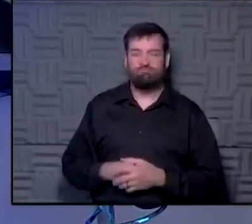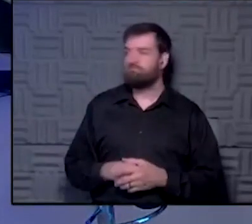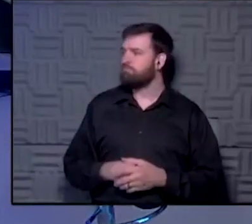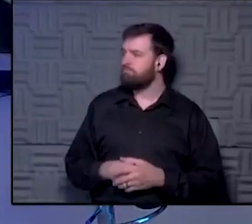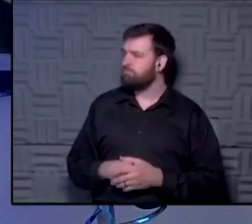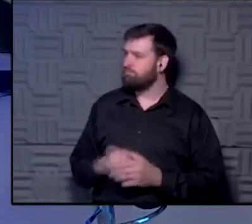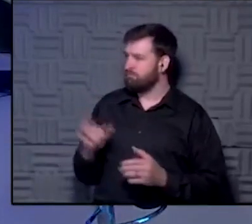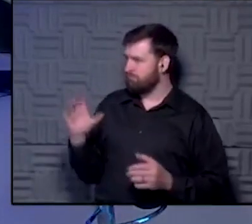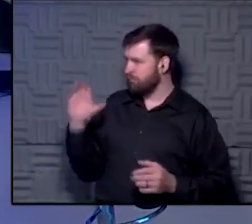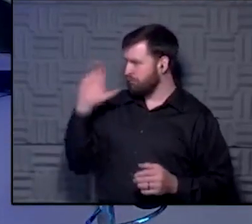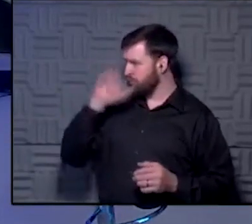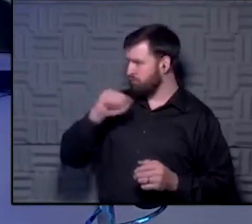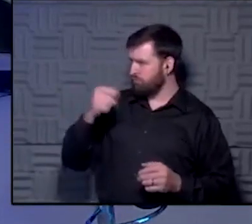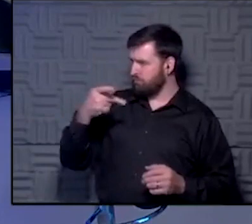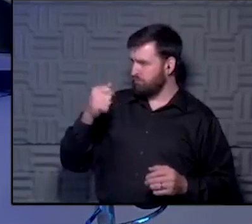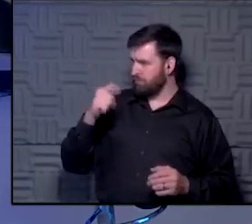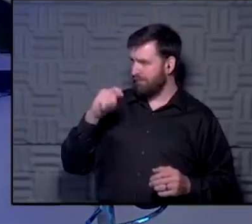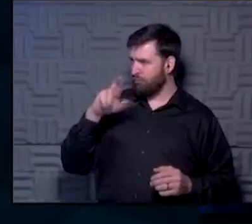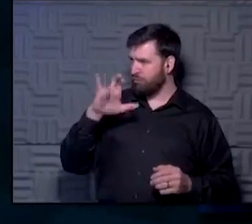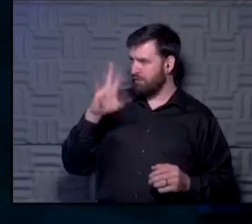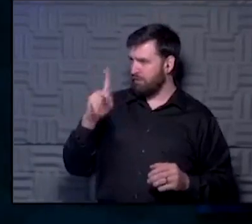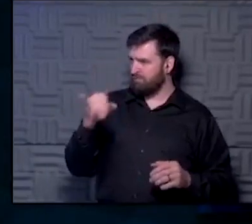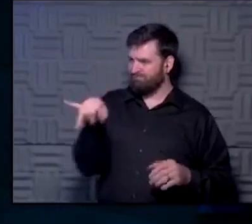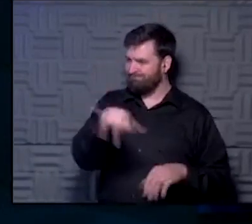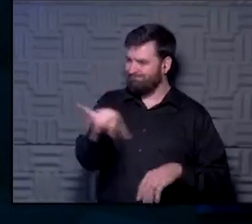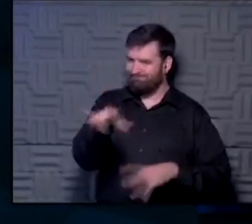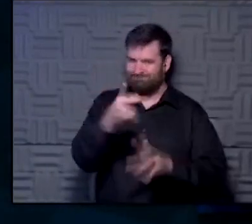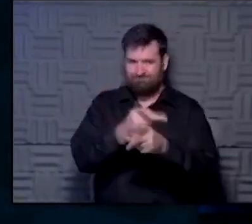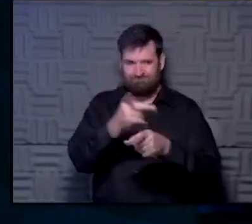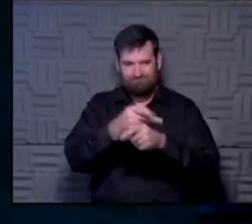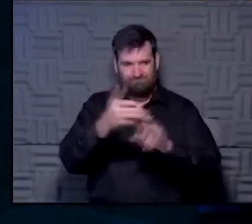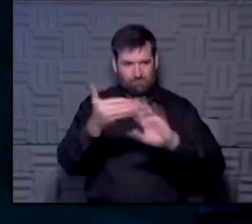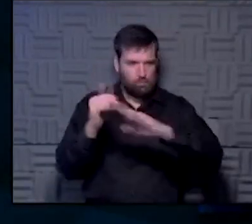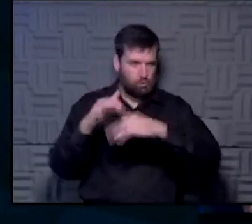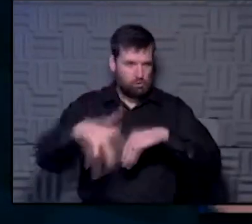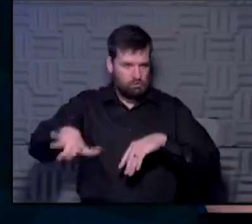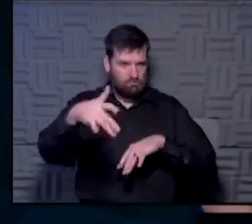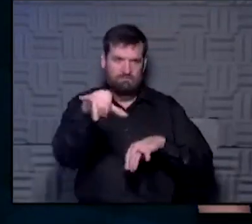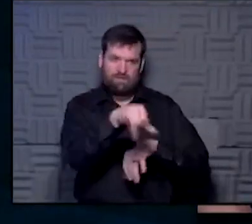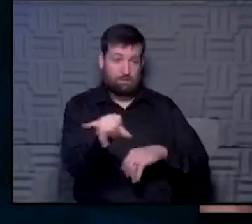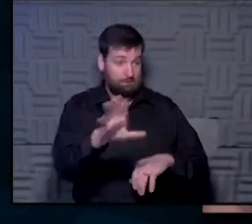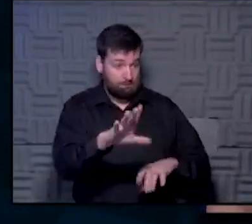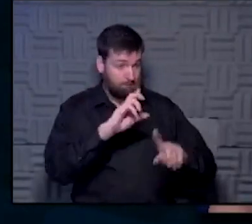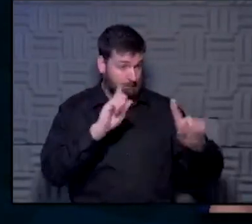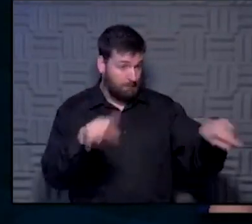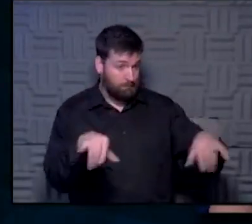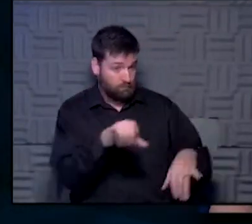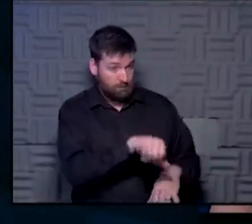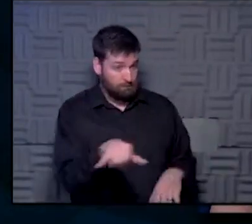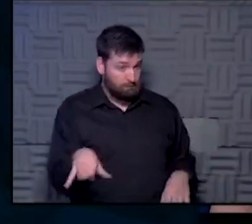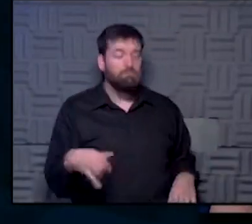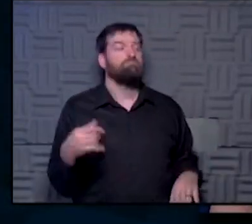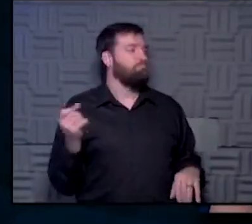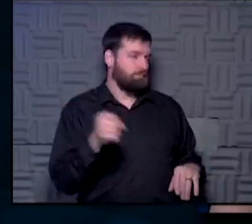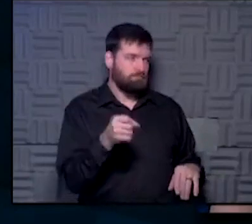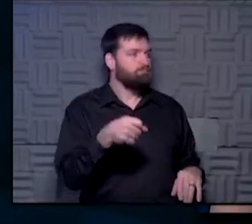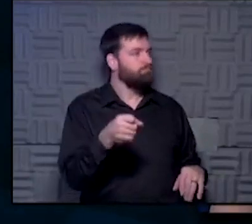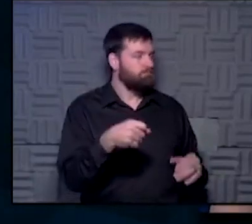I assume, Patrick, since you're taking care of the same population, your answer is similar? Yes,